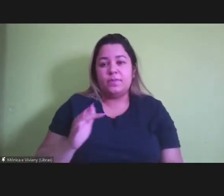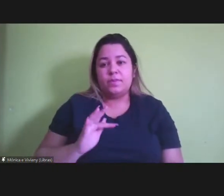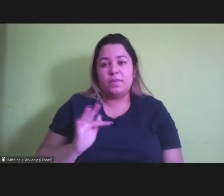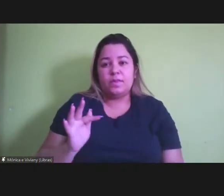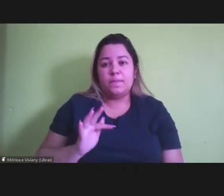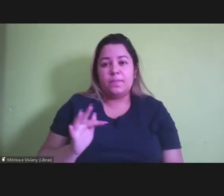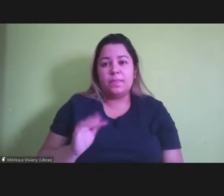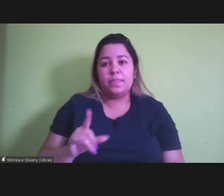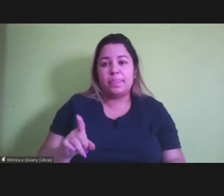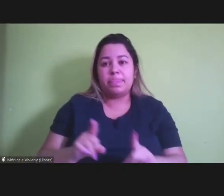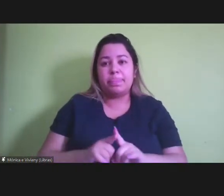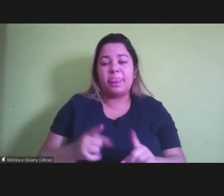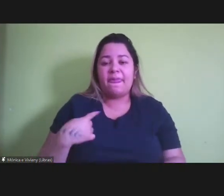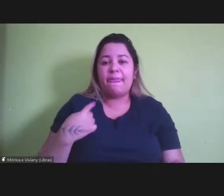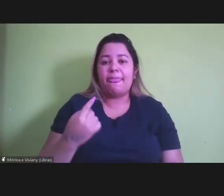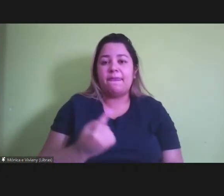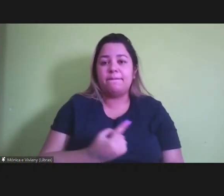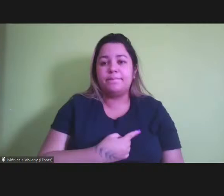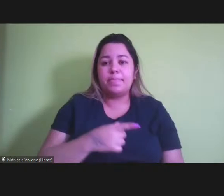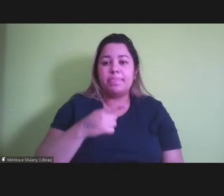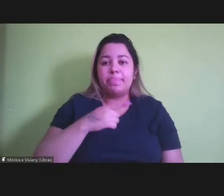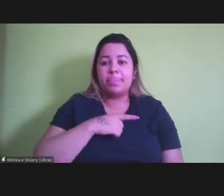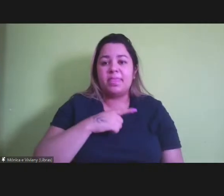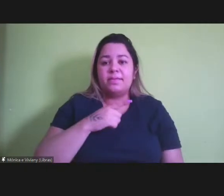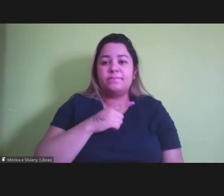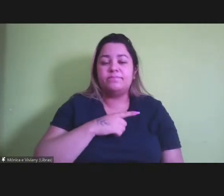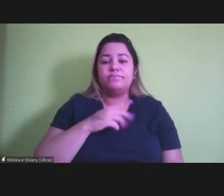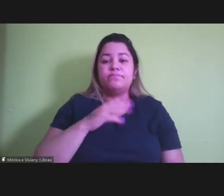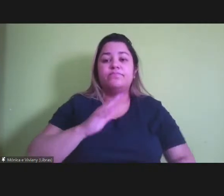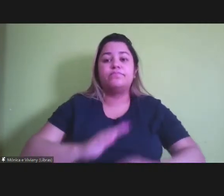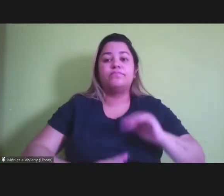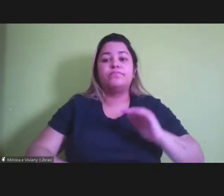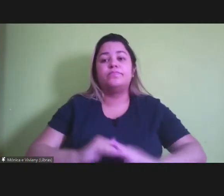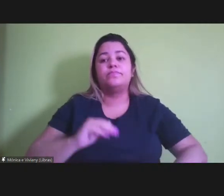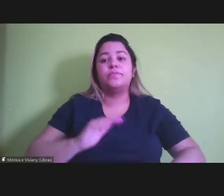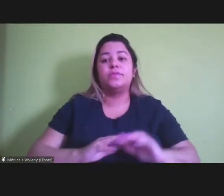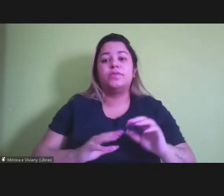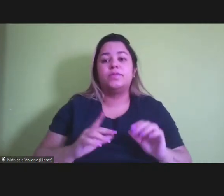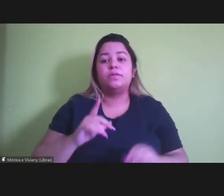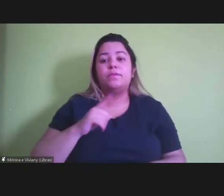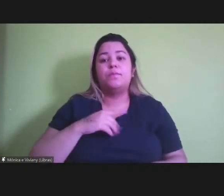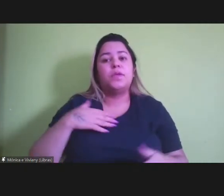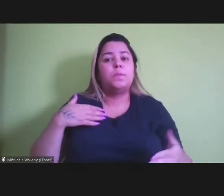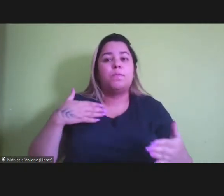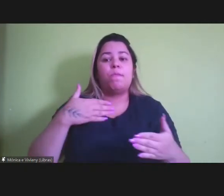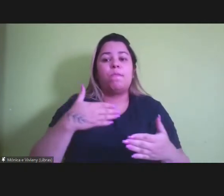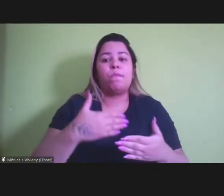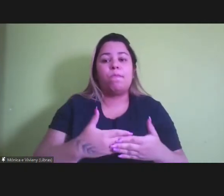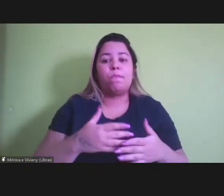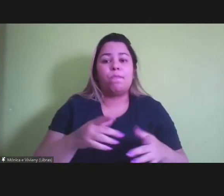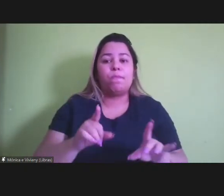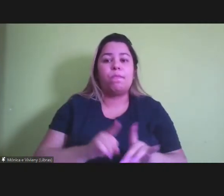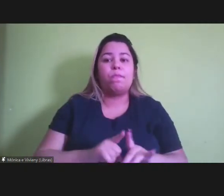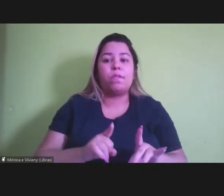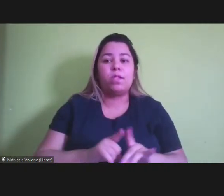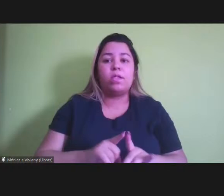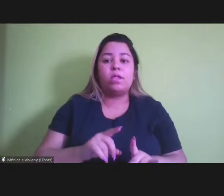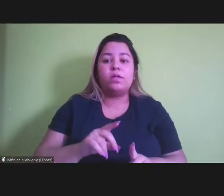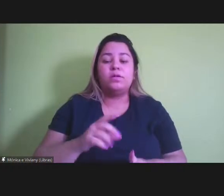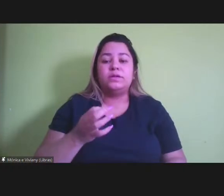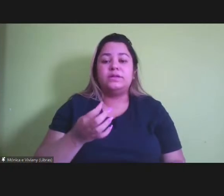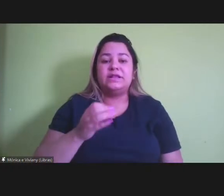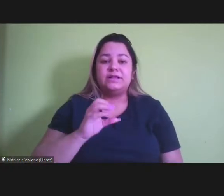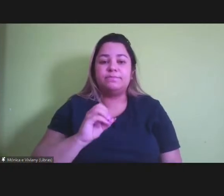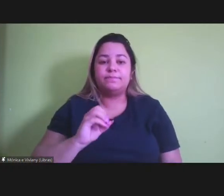government. That's why these components we have been provoking. We think that the professional advances, mainly with the